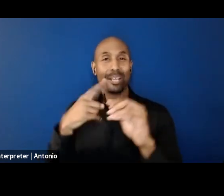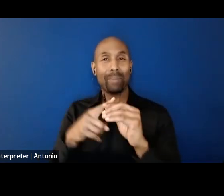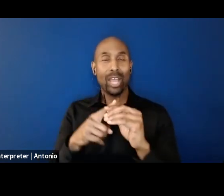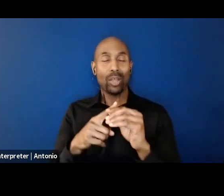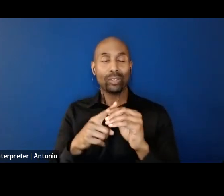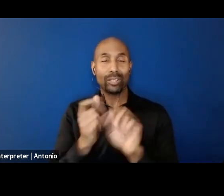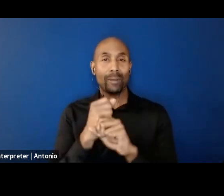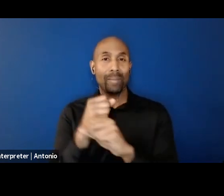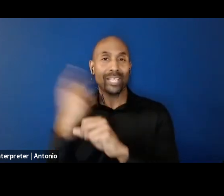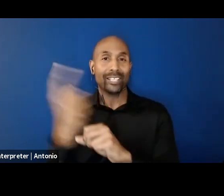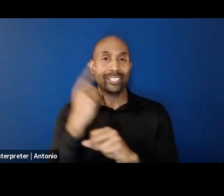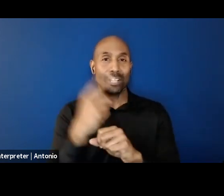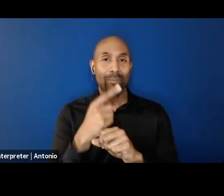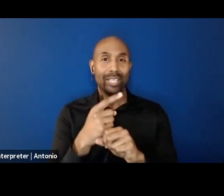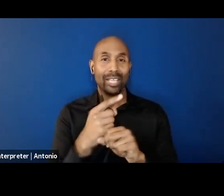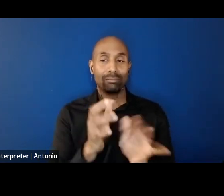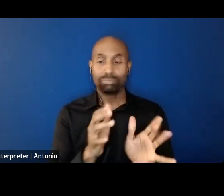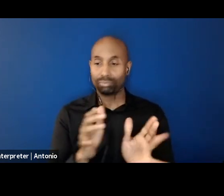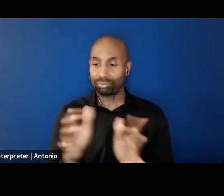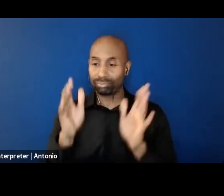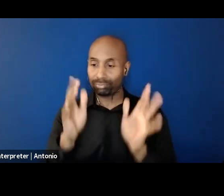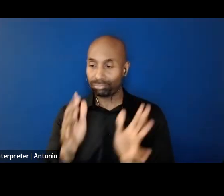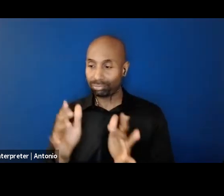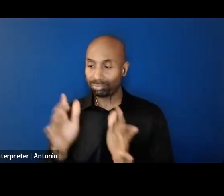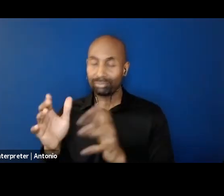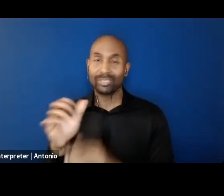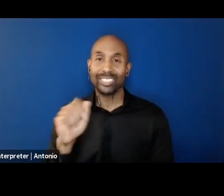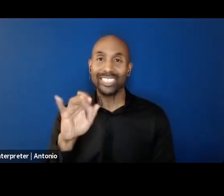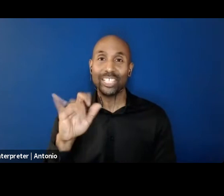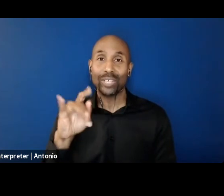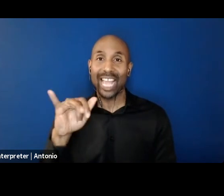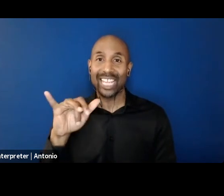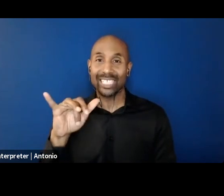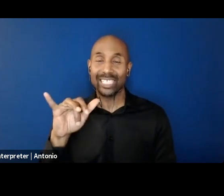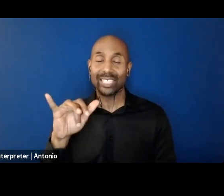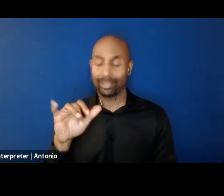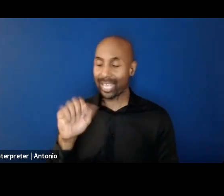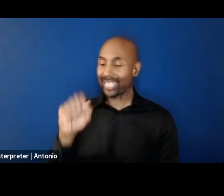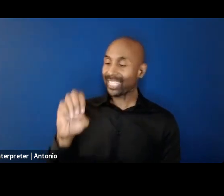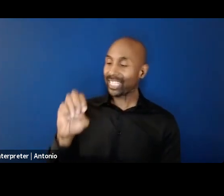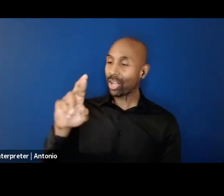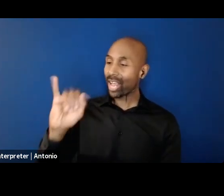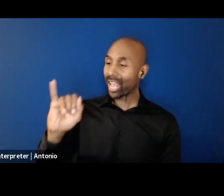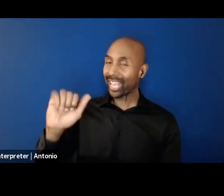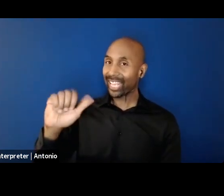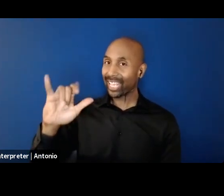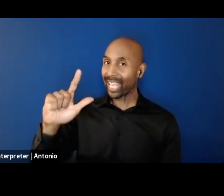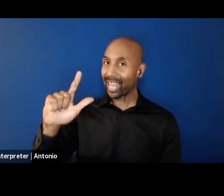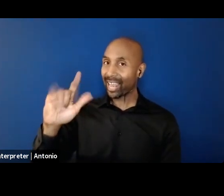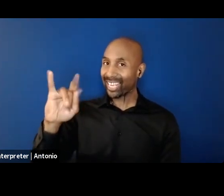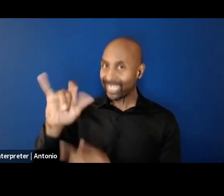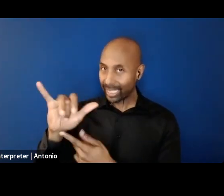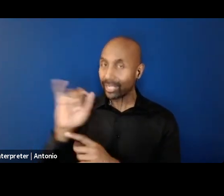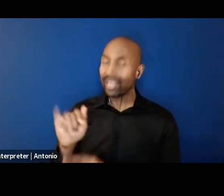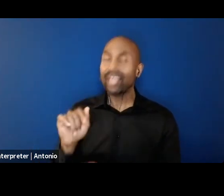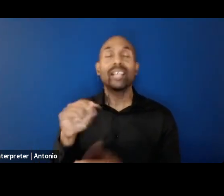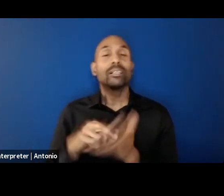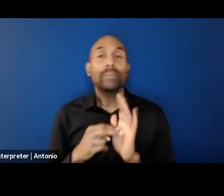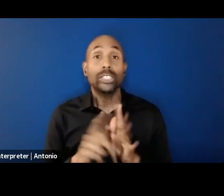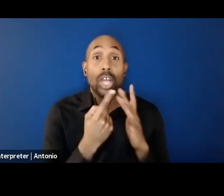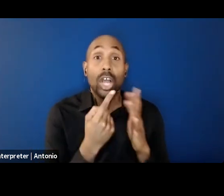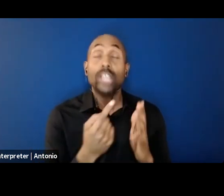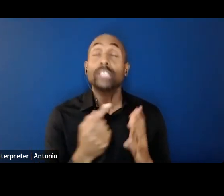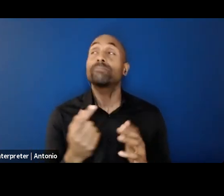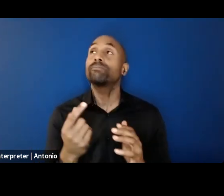you to begin again, not to begin only once. It allows you also to begin only once, it said, not to begin again, but